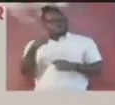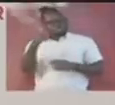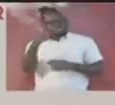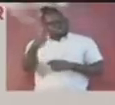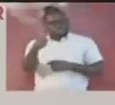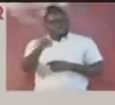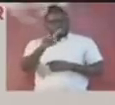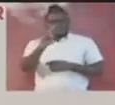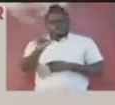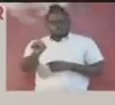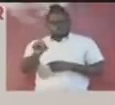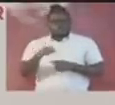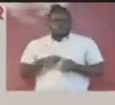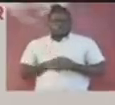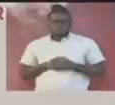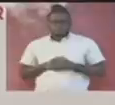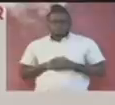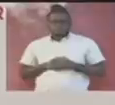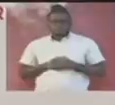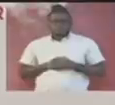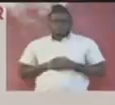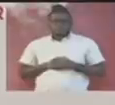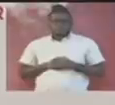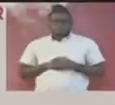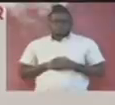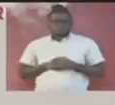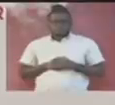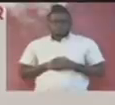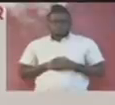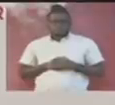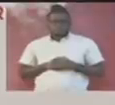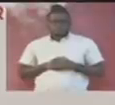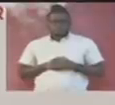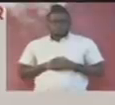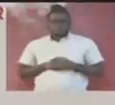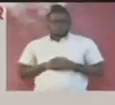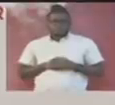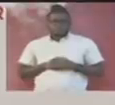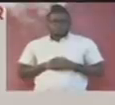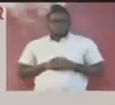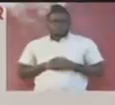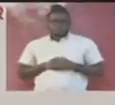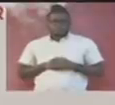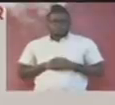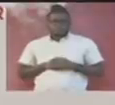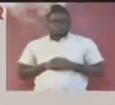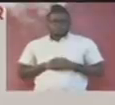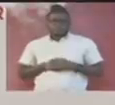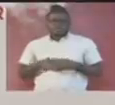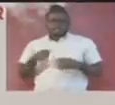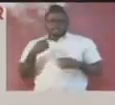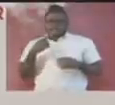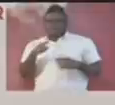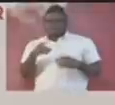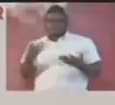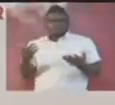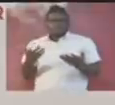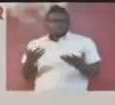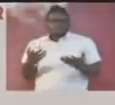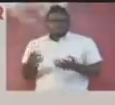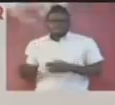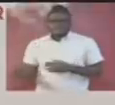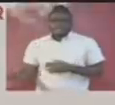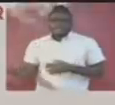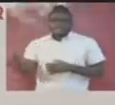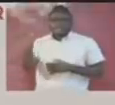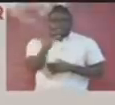this particular time, and I'm glad you asked it. And essentially the answer is the same as we said coming up to